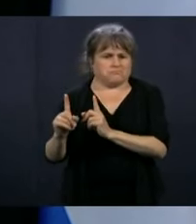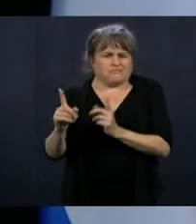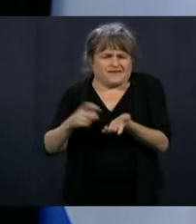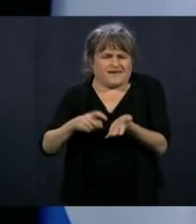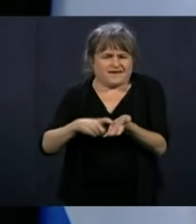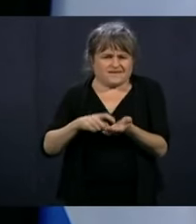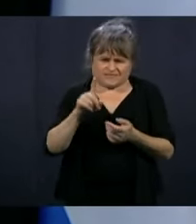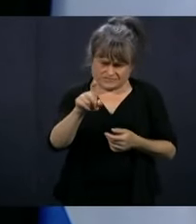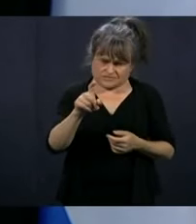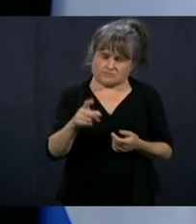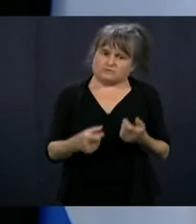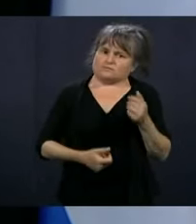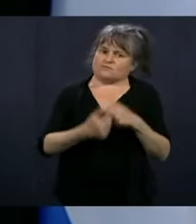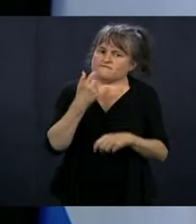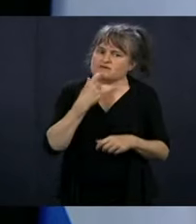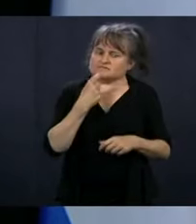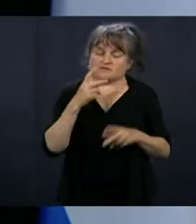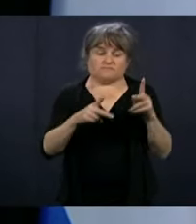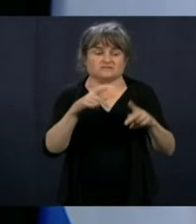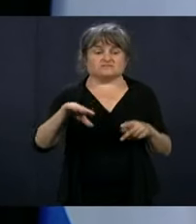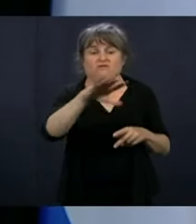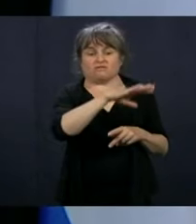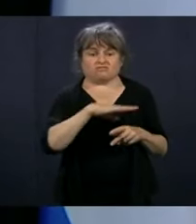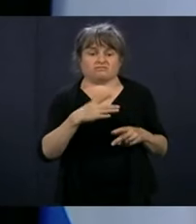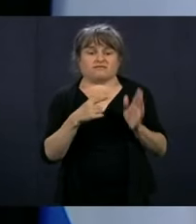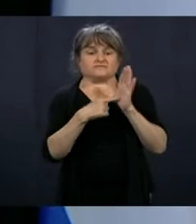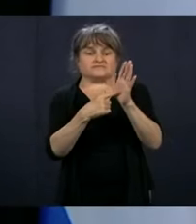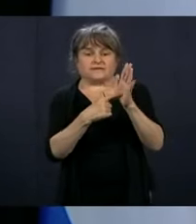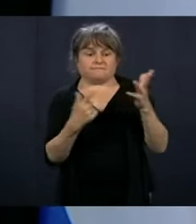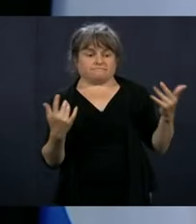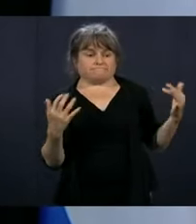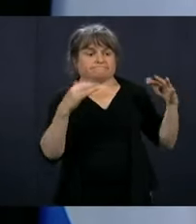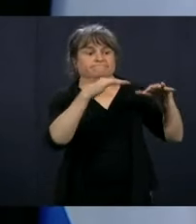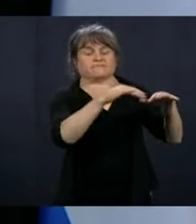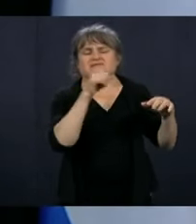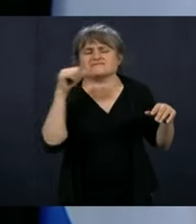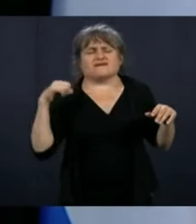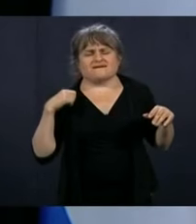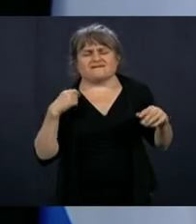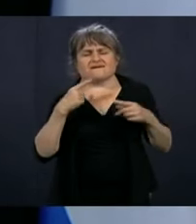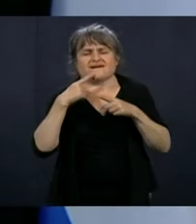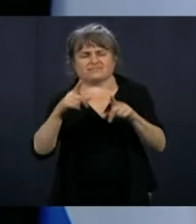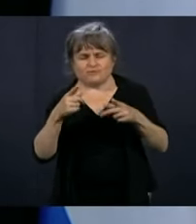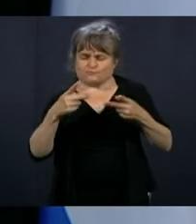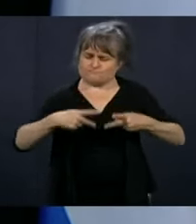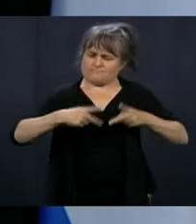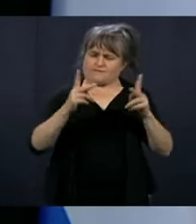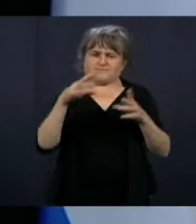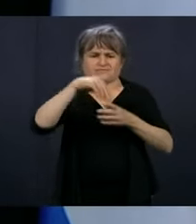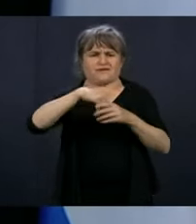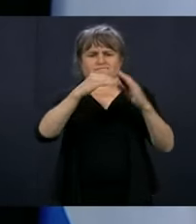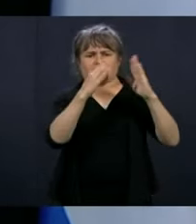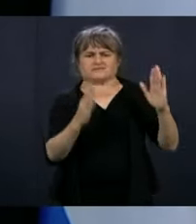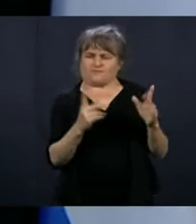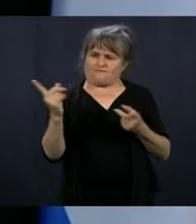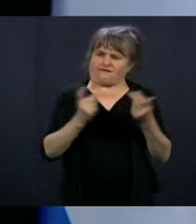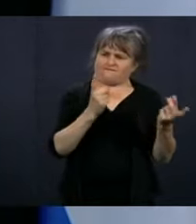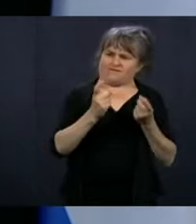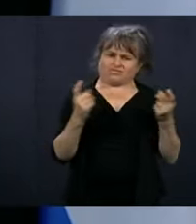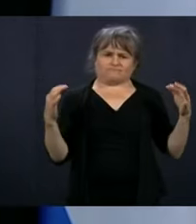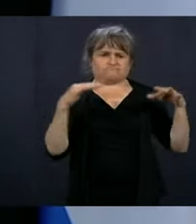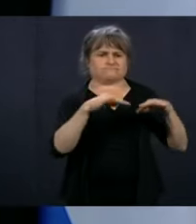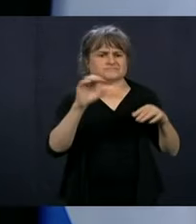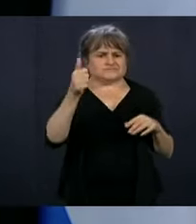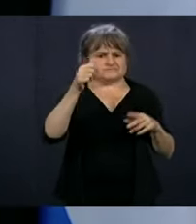Because you'll understand that it's going to ease a lot of things, for example, gatherings. Inside gatherings, for example, that were announced yesterday, restaurants as